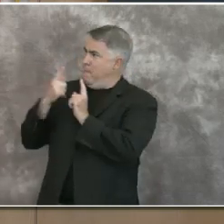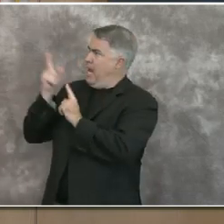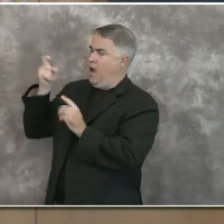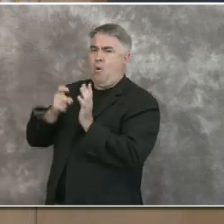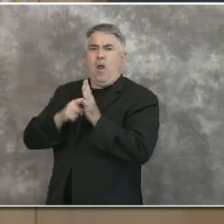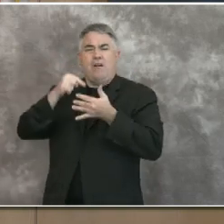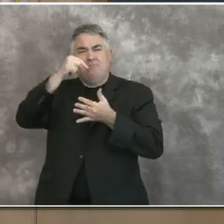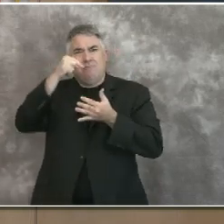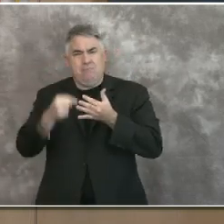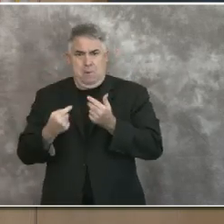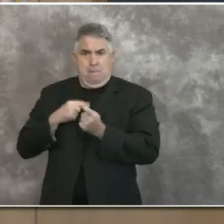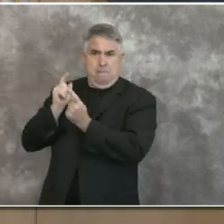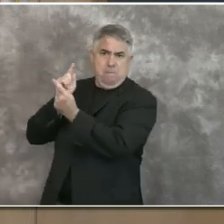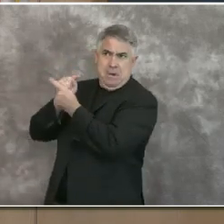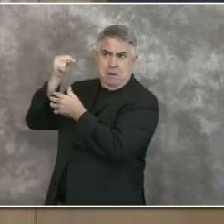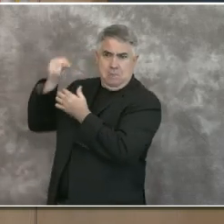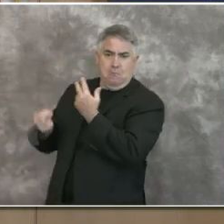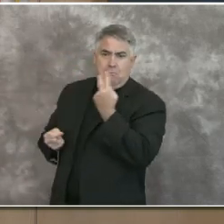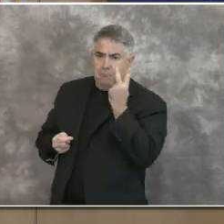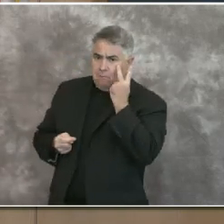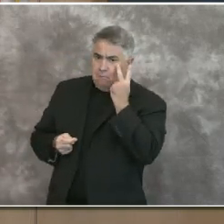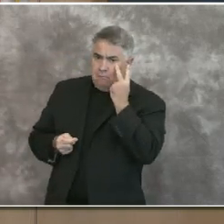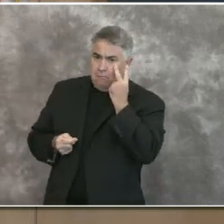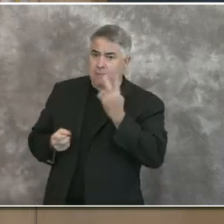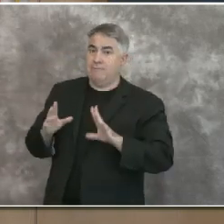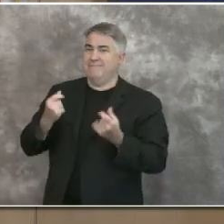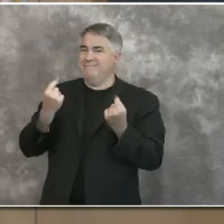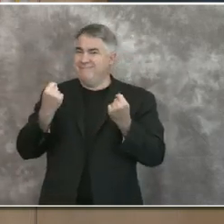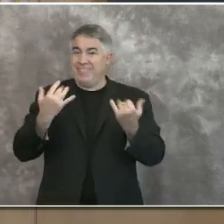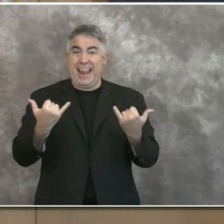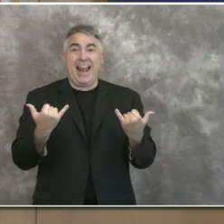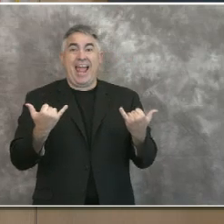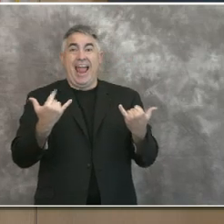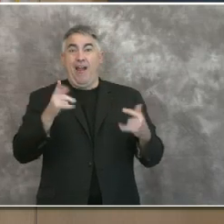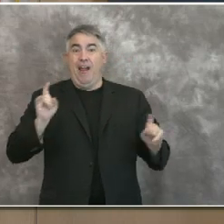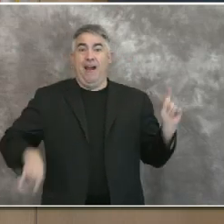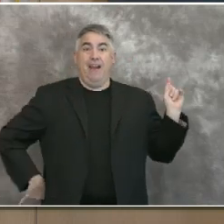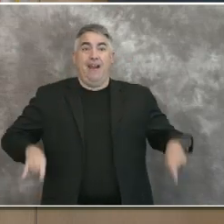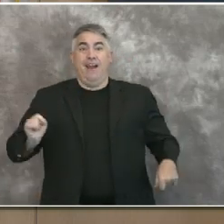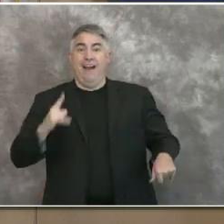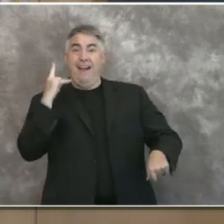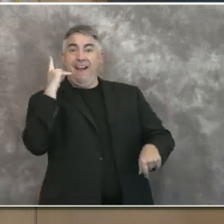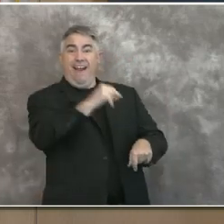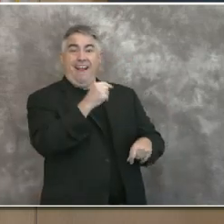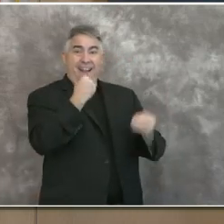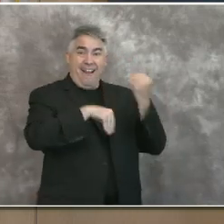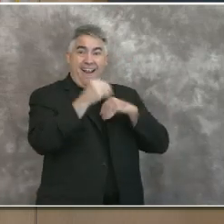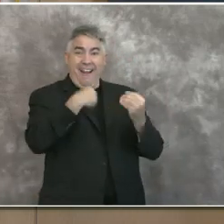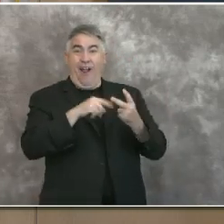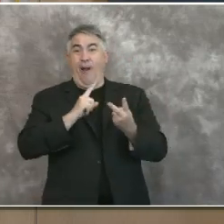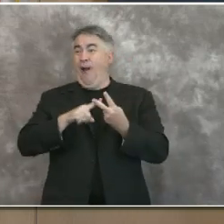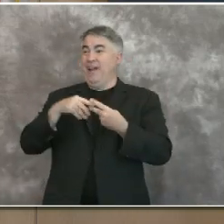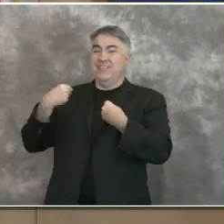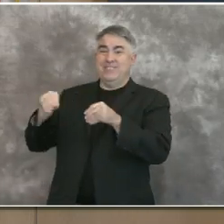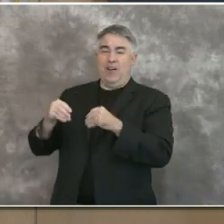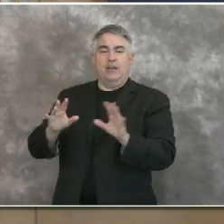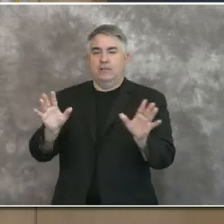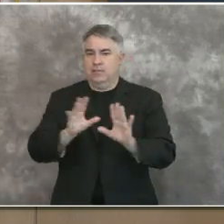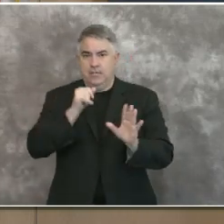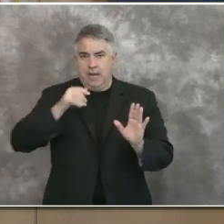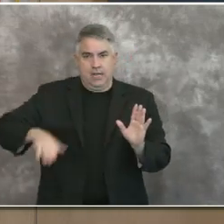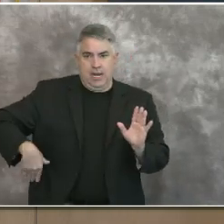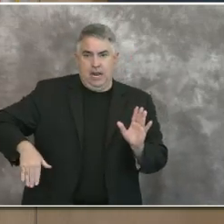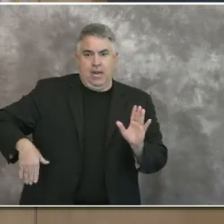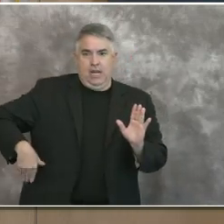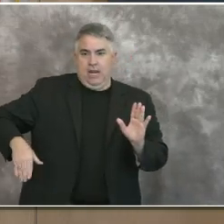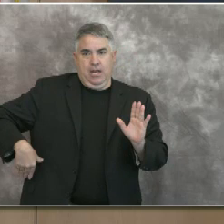further into Stage 2, but as of today, we do not have that approval. So please don't start lining up